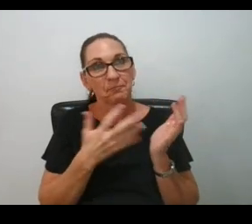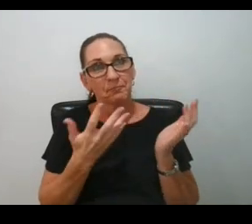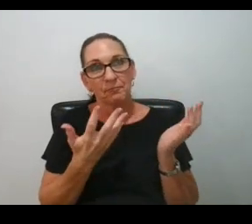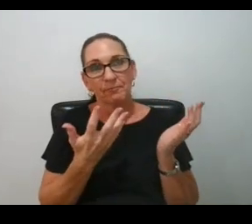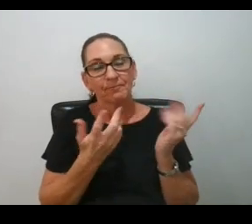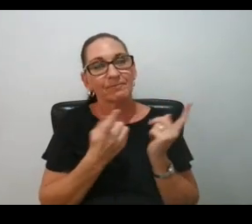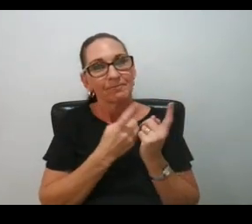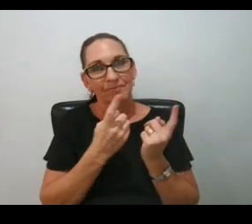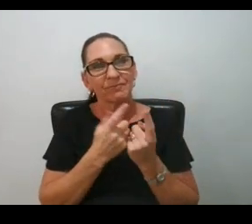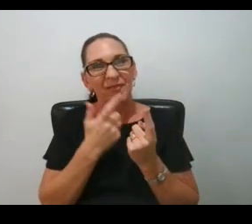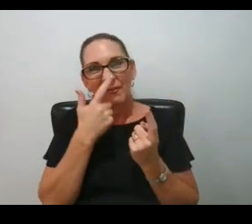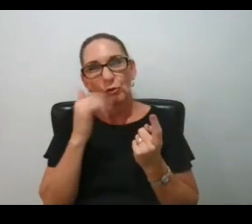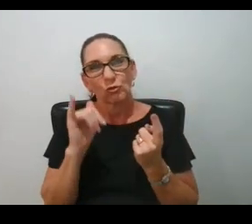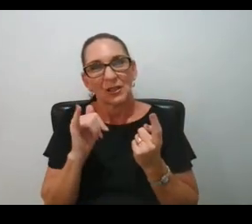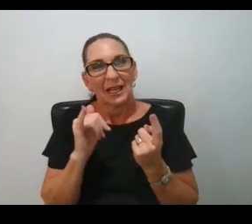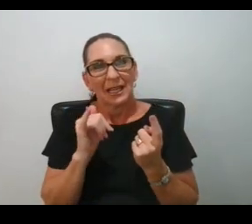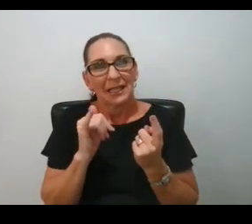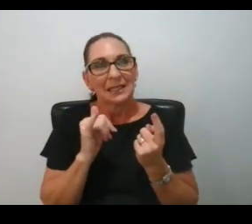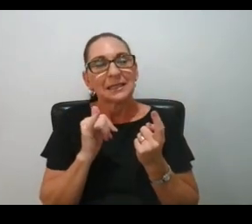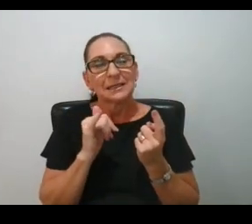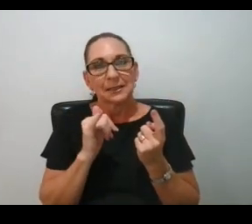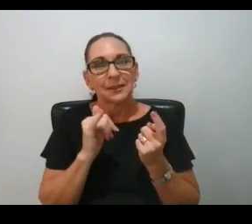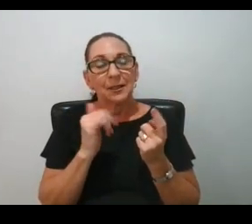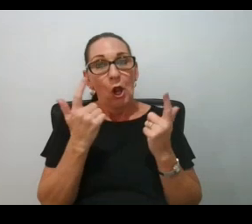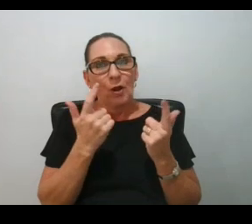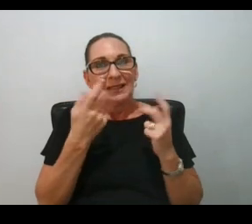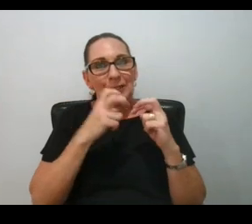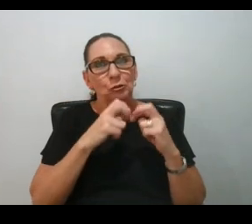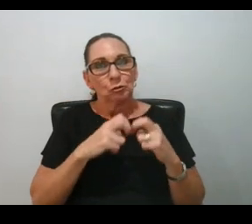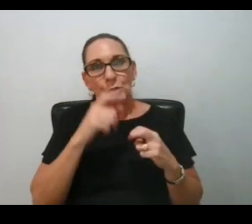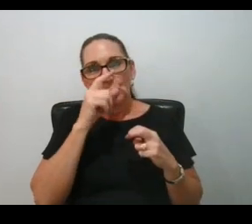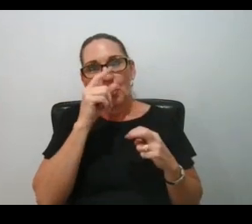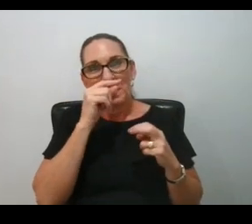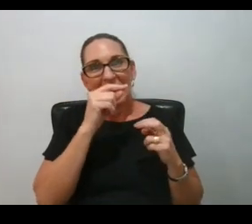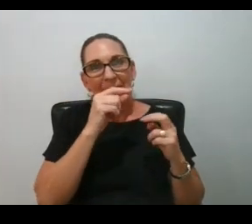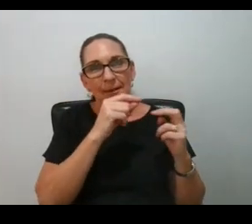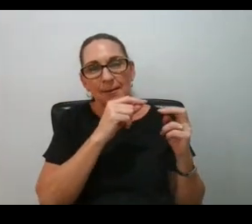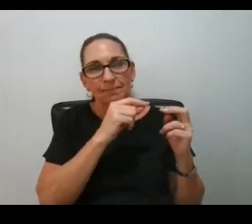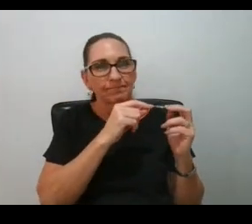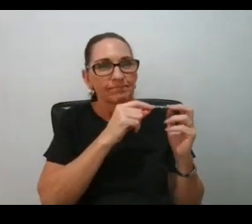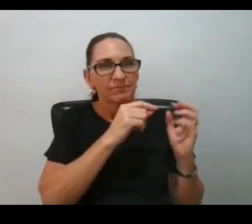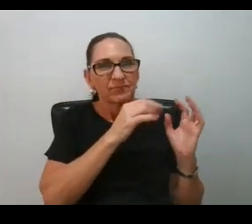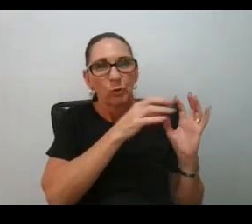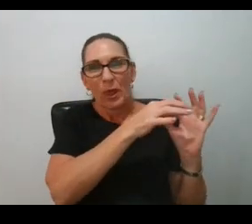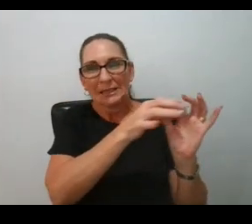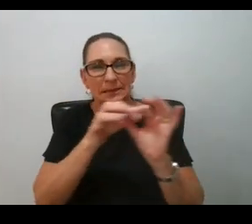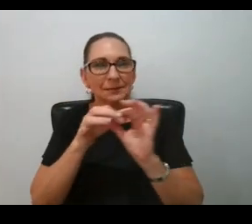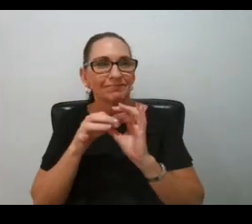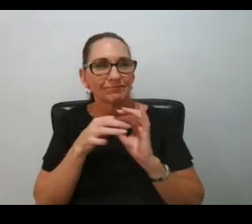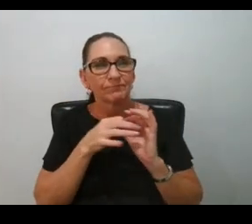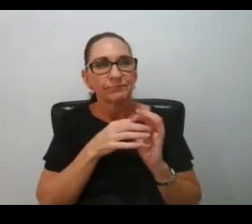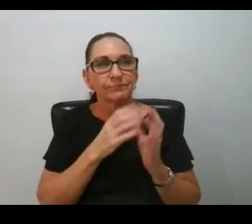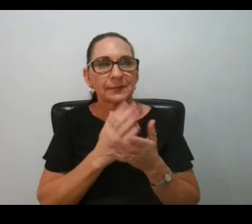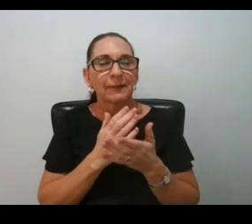Unfortunately, all sorts of interrelating issues. Yeah, and definitely all connect so absolutely. Definitely aware of